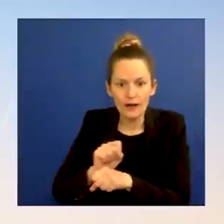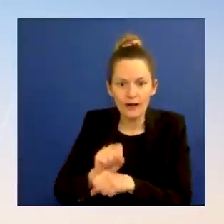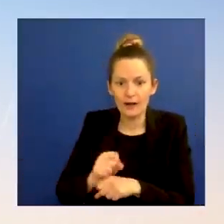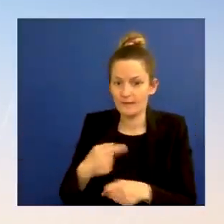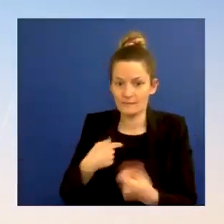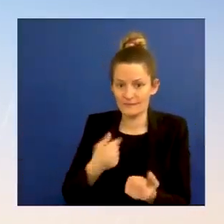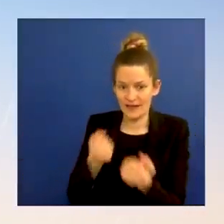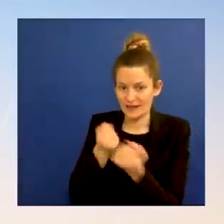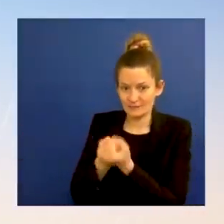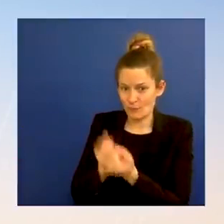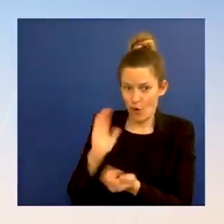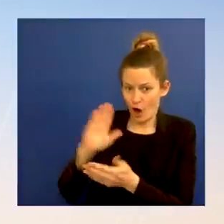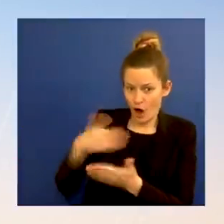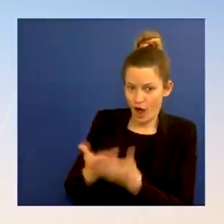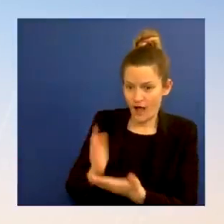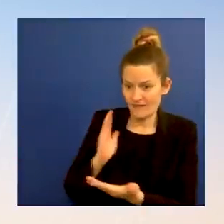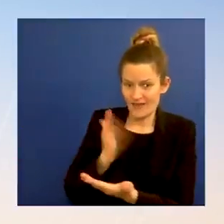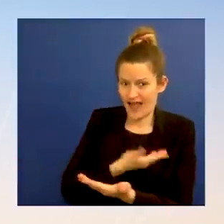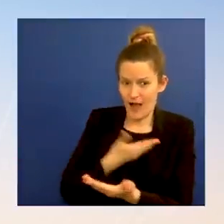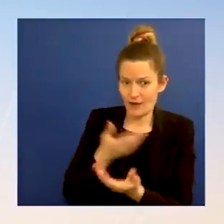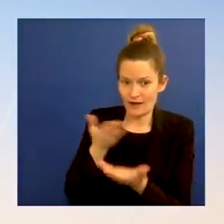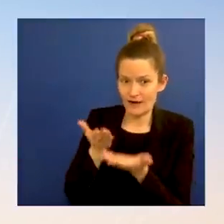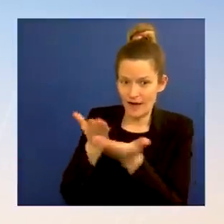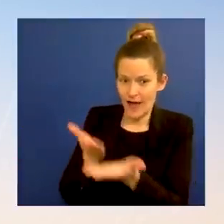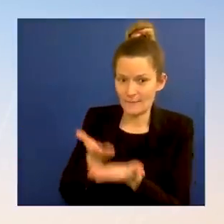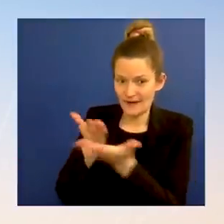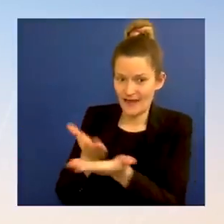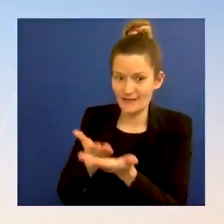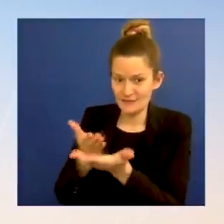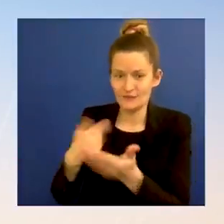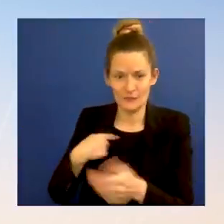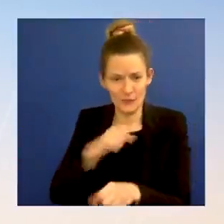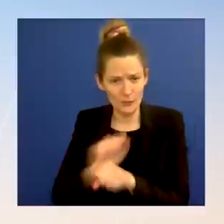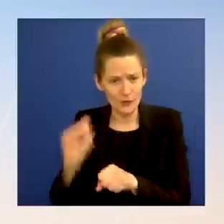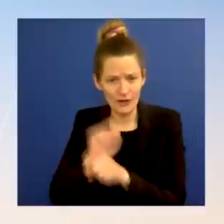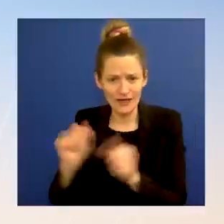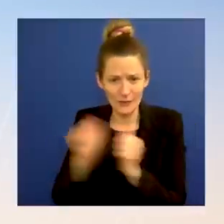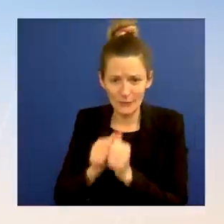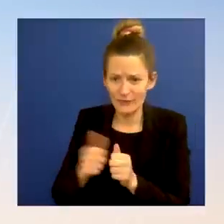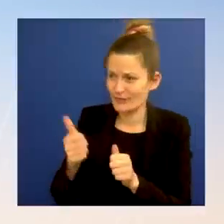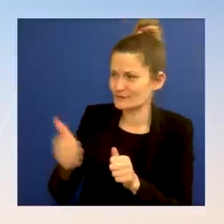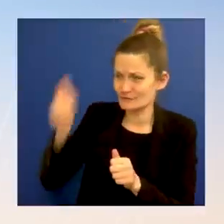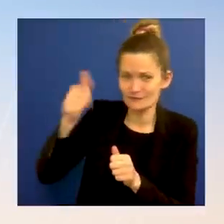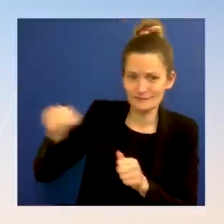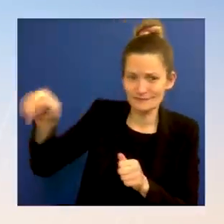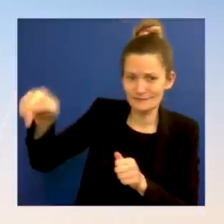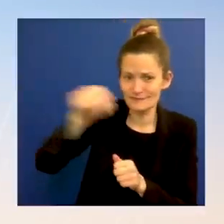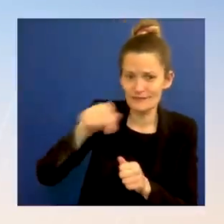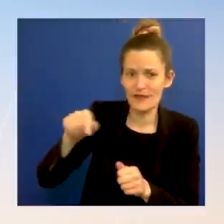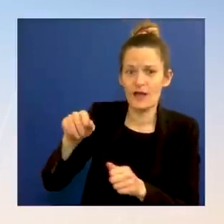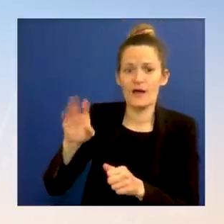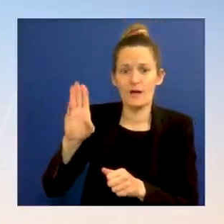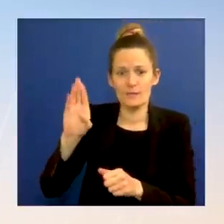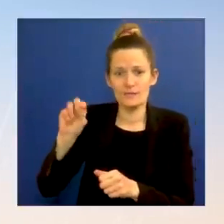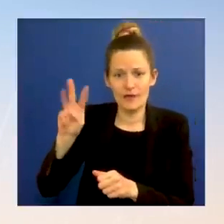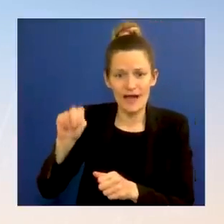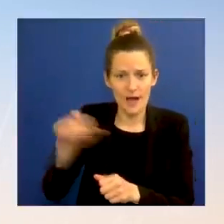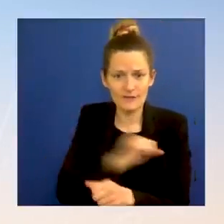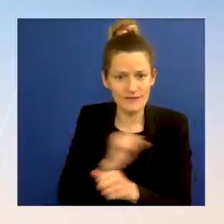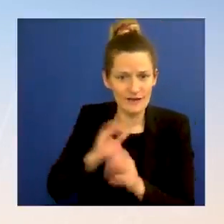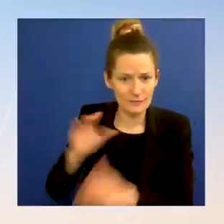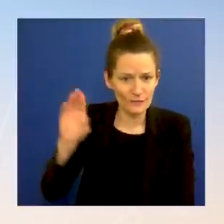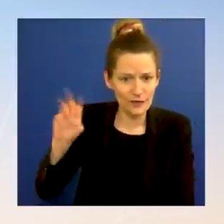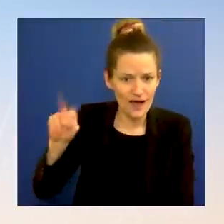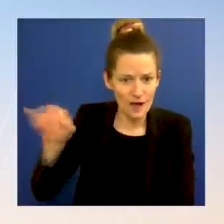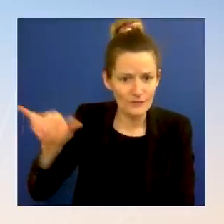with Senator Brown on moving them forward. And certainly we believe at this moment, when inflation is on the minds of Americans, when rising costs is on the